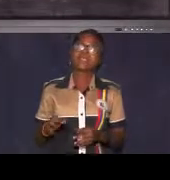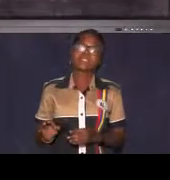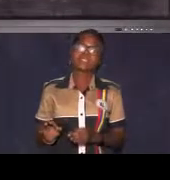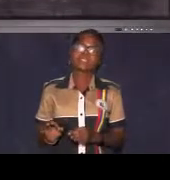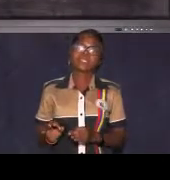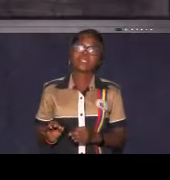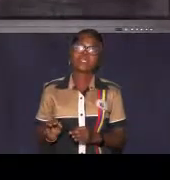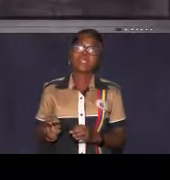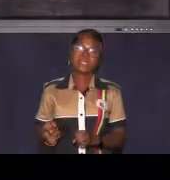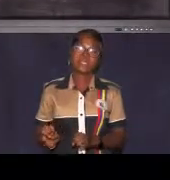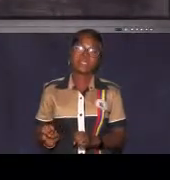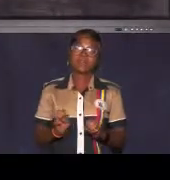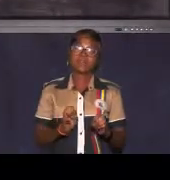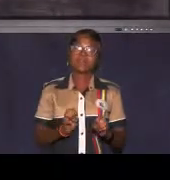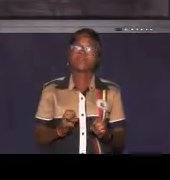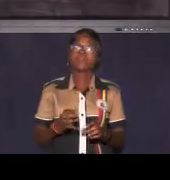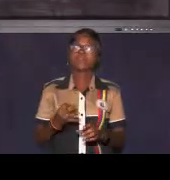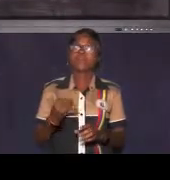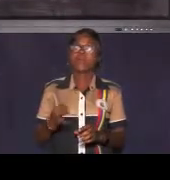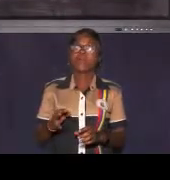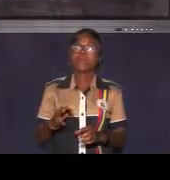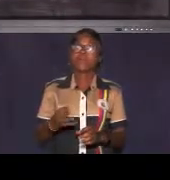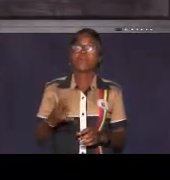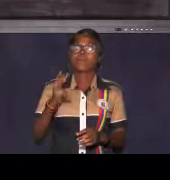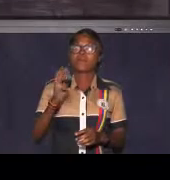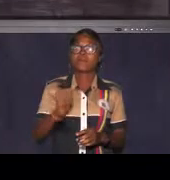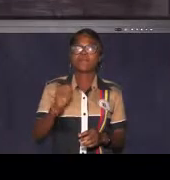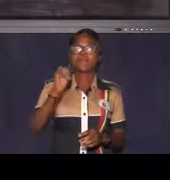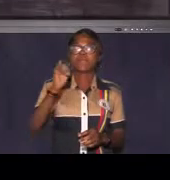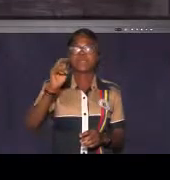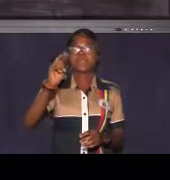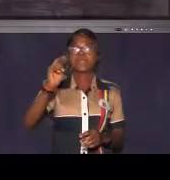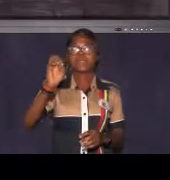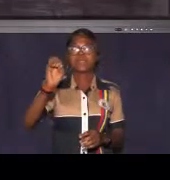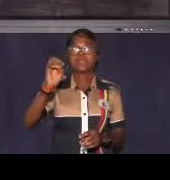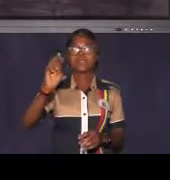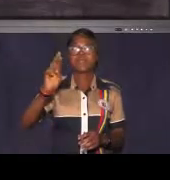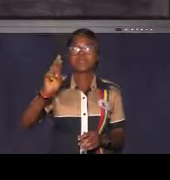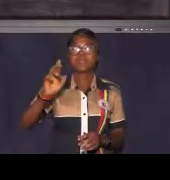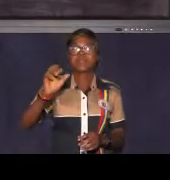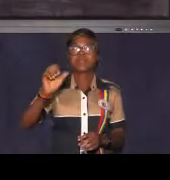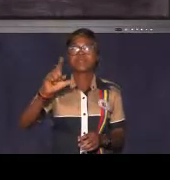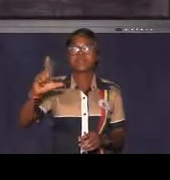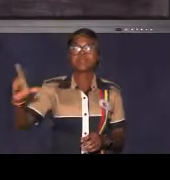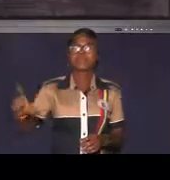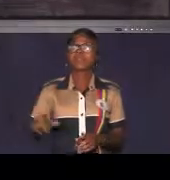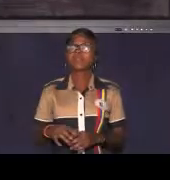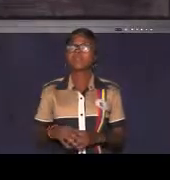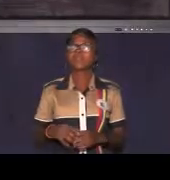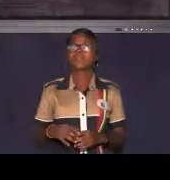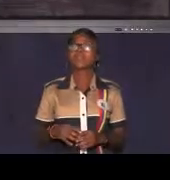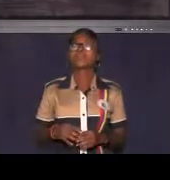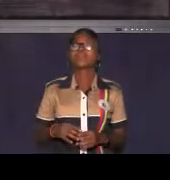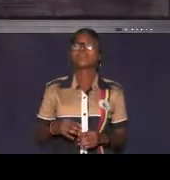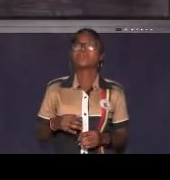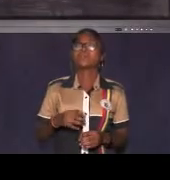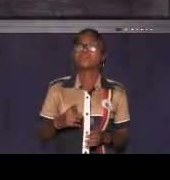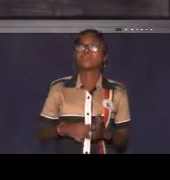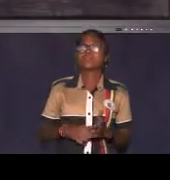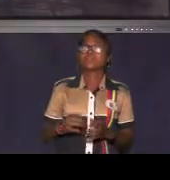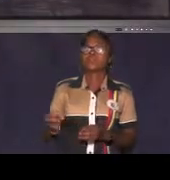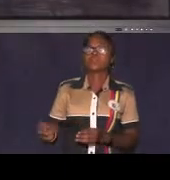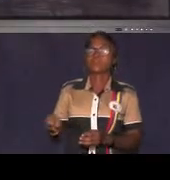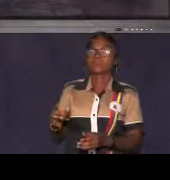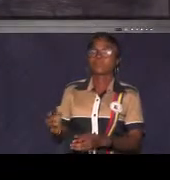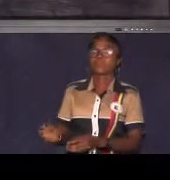effect of mineral exploitation in Nigeria. effect of mineral exploitation